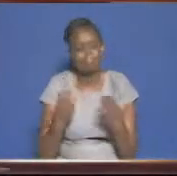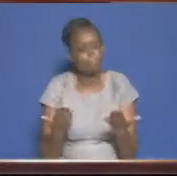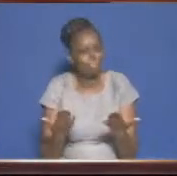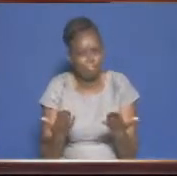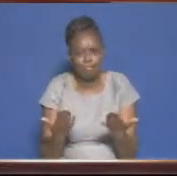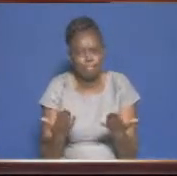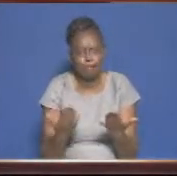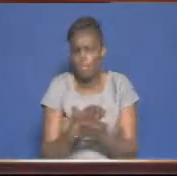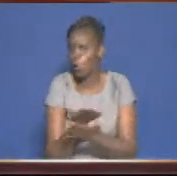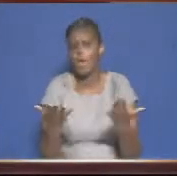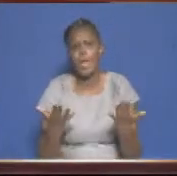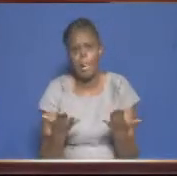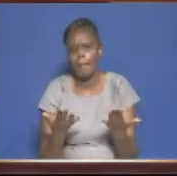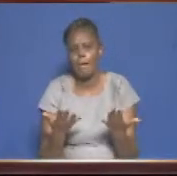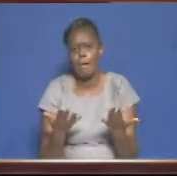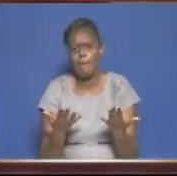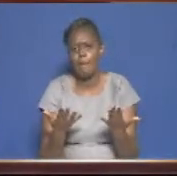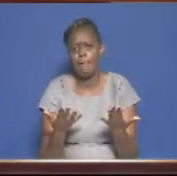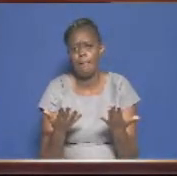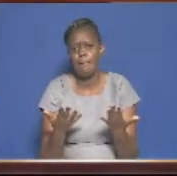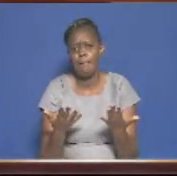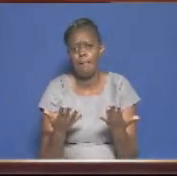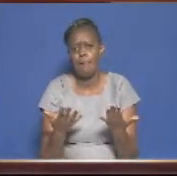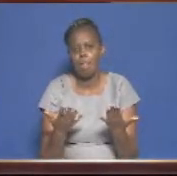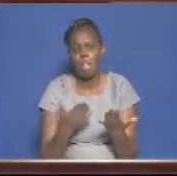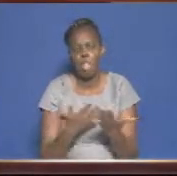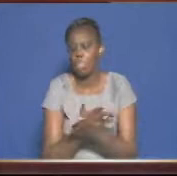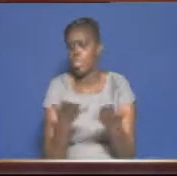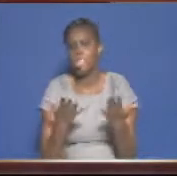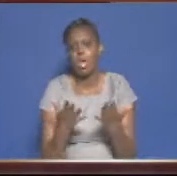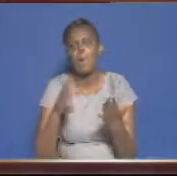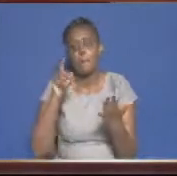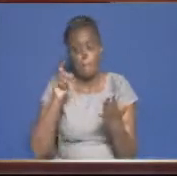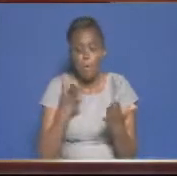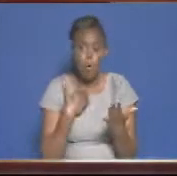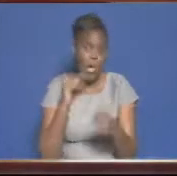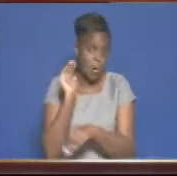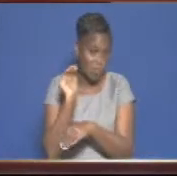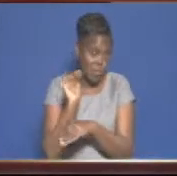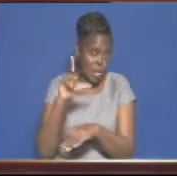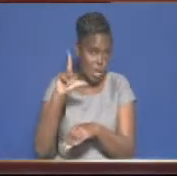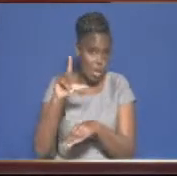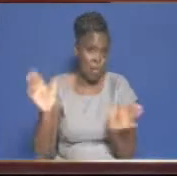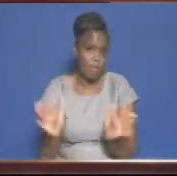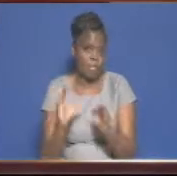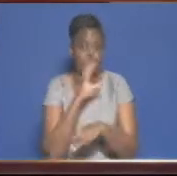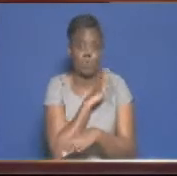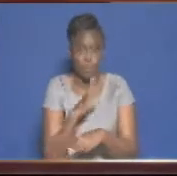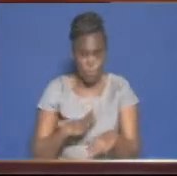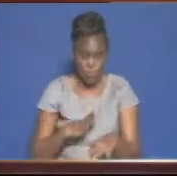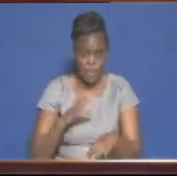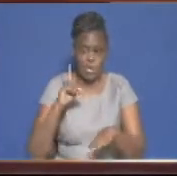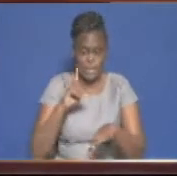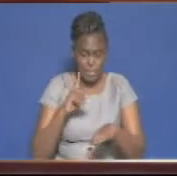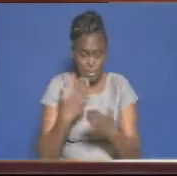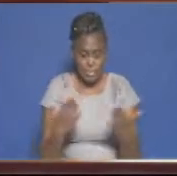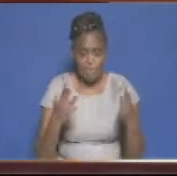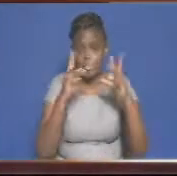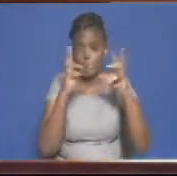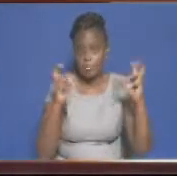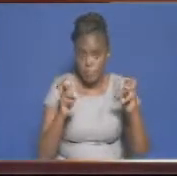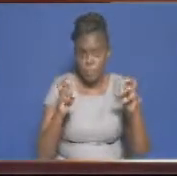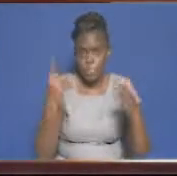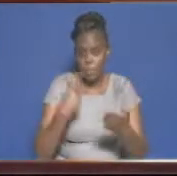That's nowhere. All by osmosis, Mr. Speaker. So we want to ask the Legal Affairs Committee, this is a matter that doesn't require to spend a